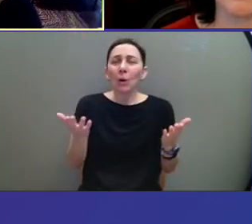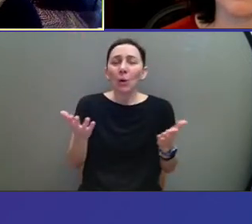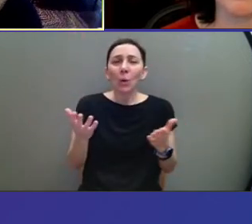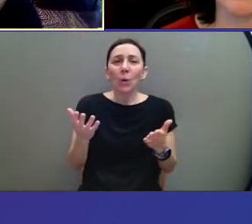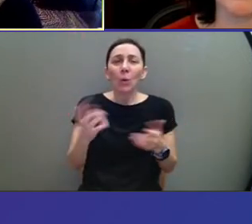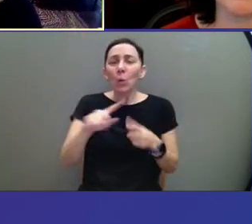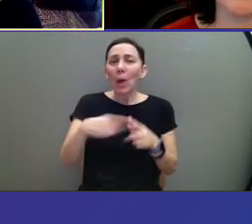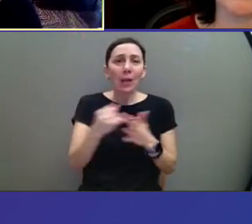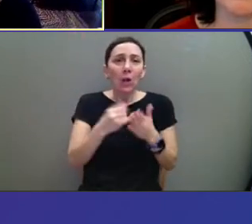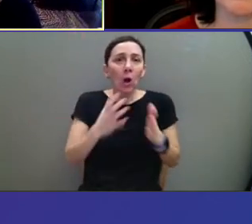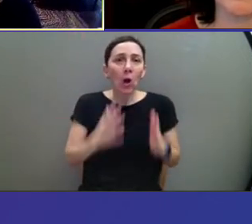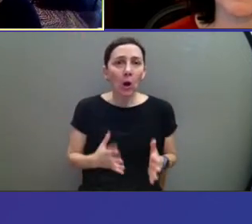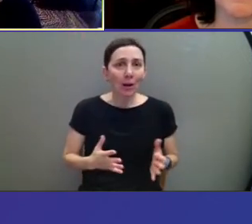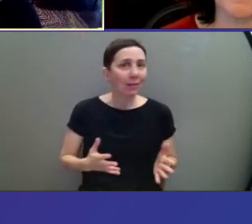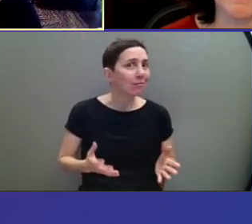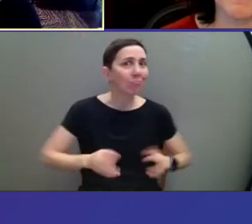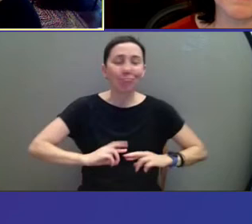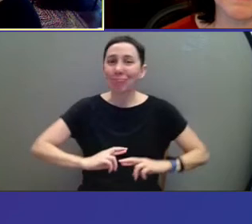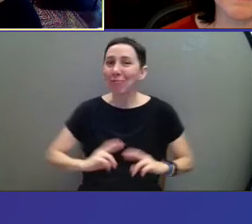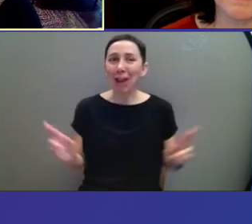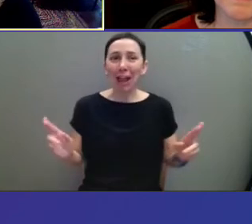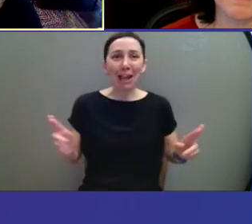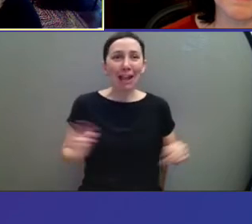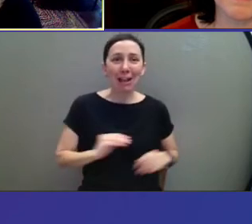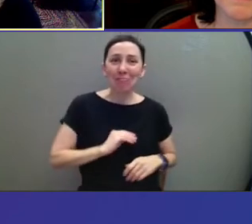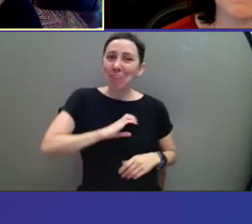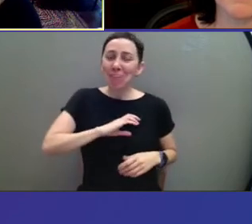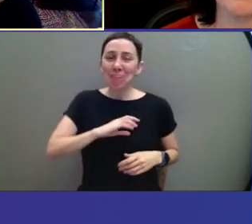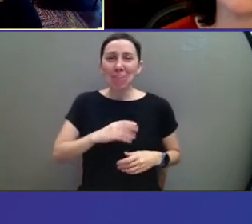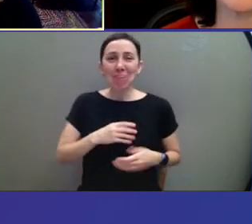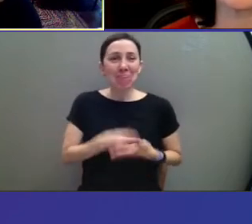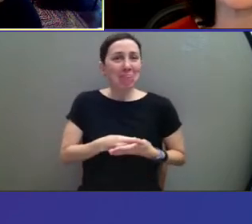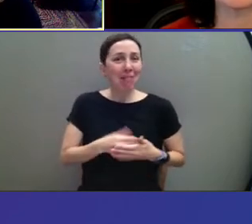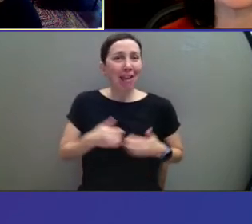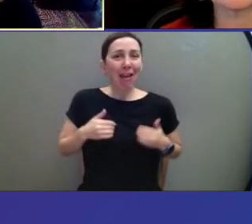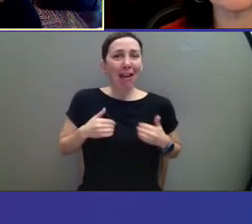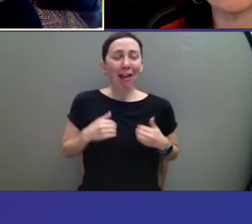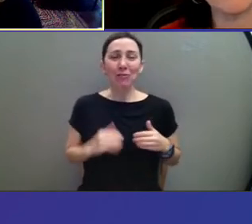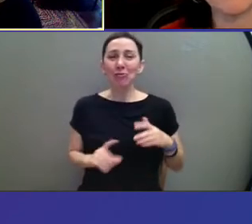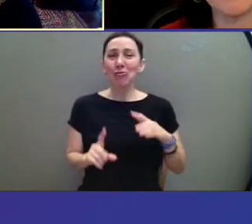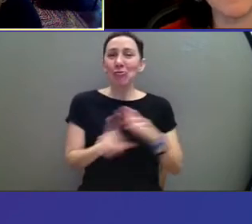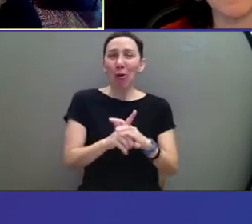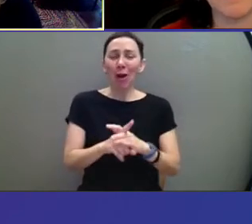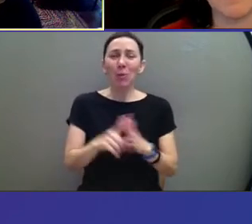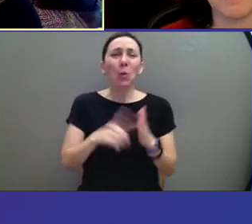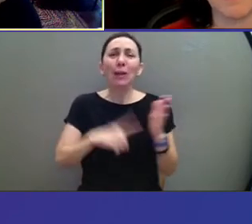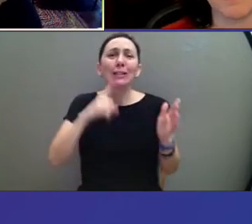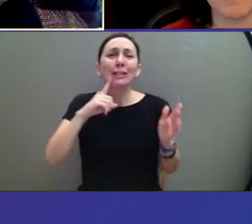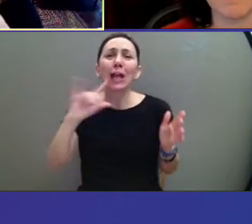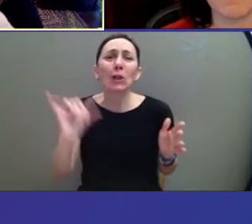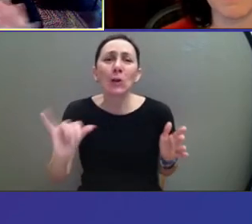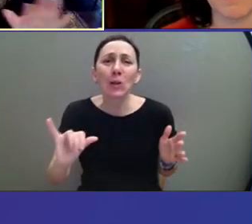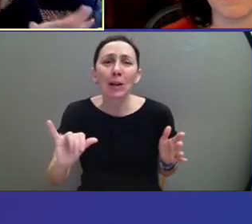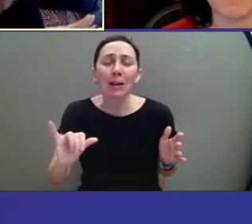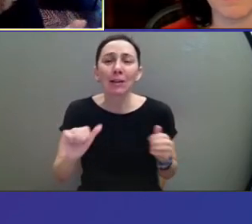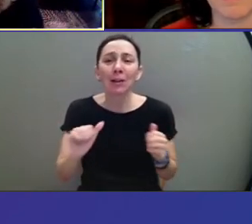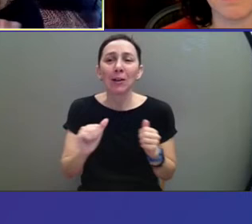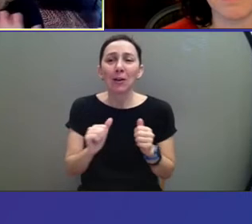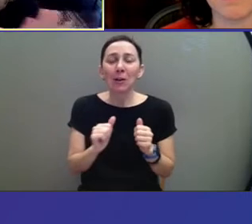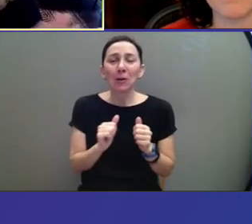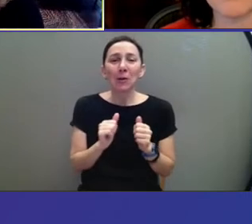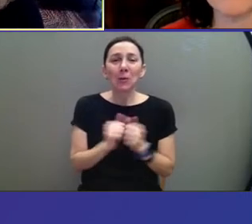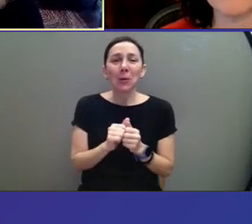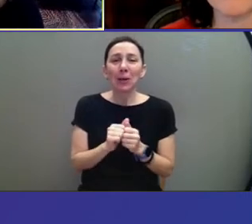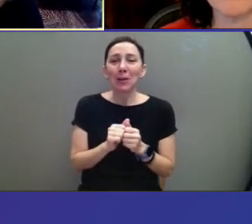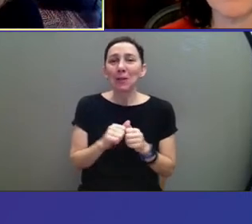up wholly cared for to their work? So with a blank check, it would be a combination of